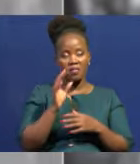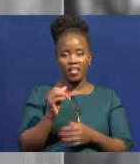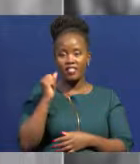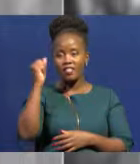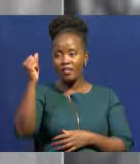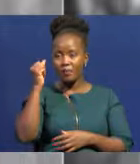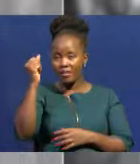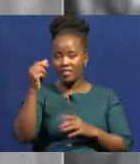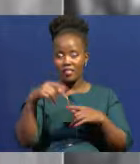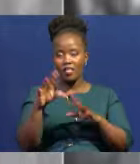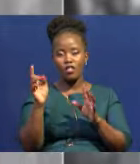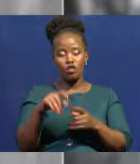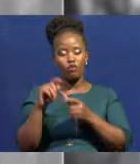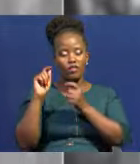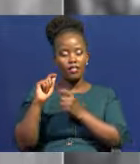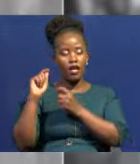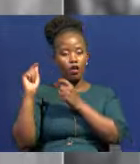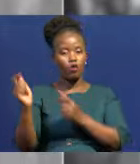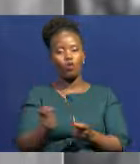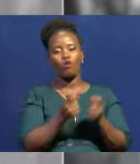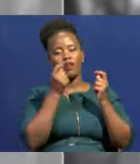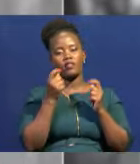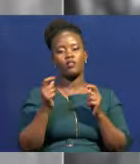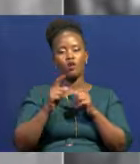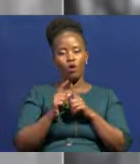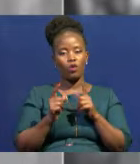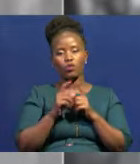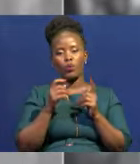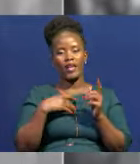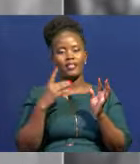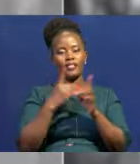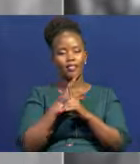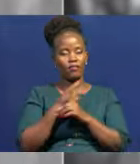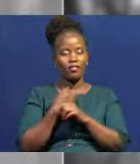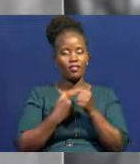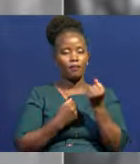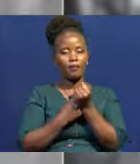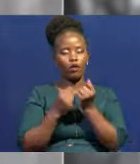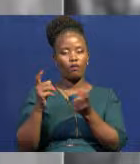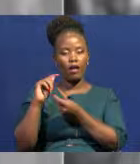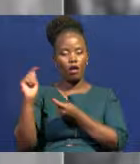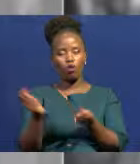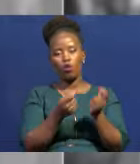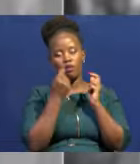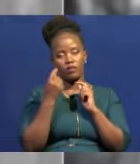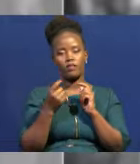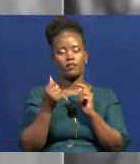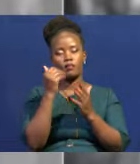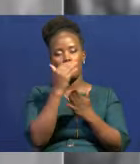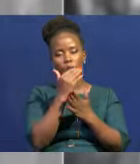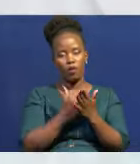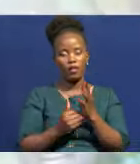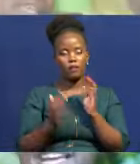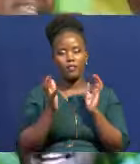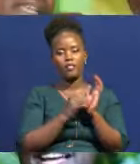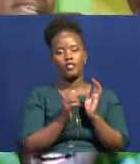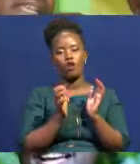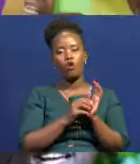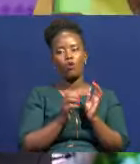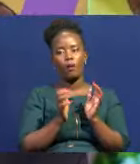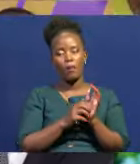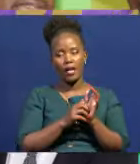avid golfer and convener of the Cumbersome Golf Series. Jackie Wambiru, The Cabinet.